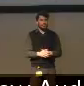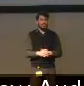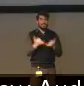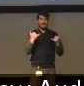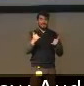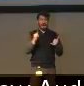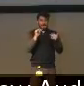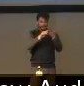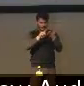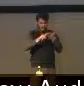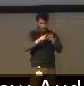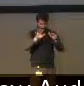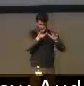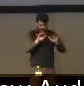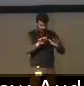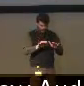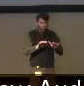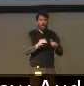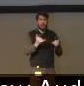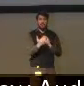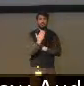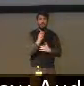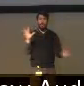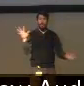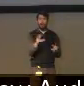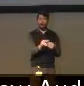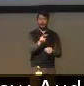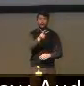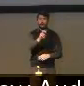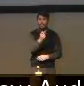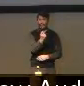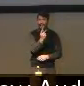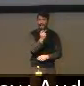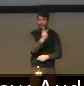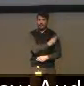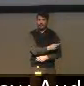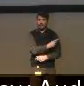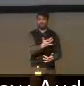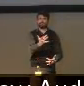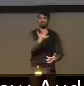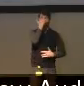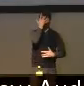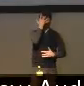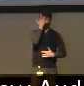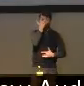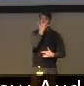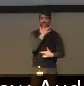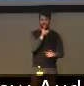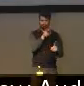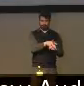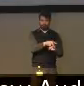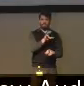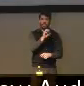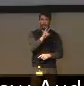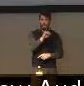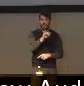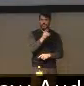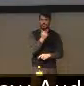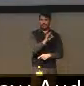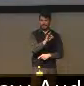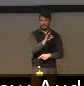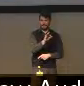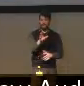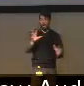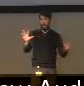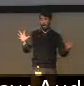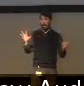census is from this morning is 211 positive patients. And as you can see from the graph of our total positives,